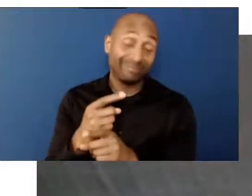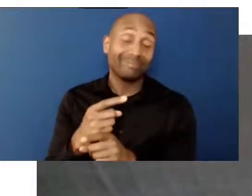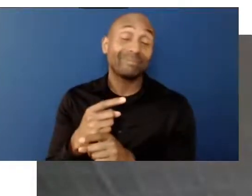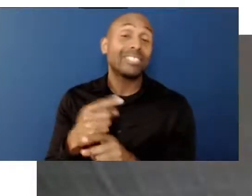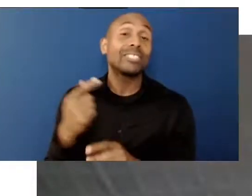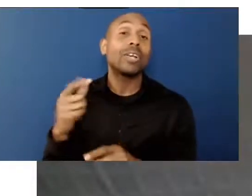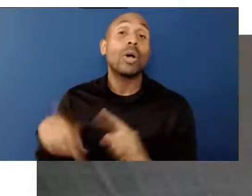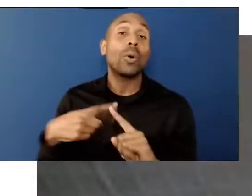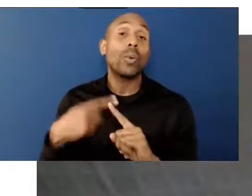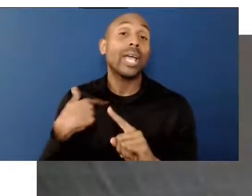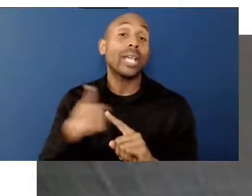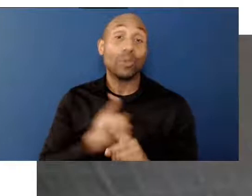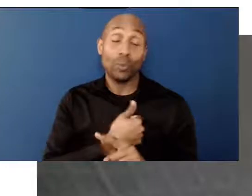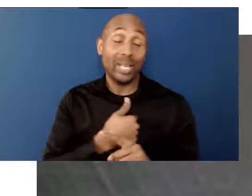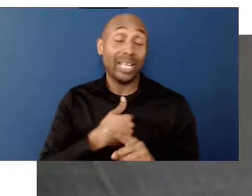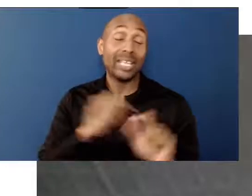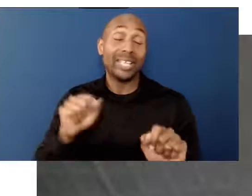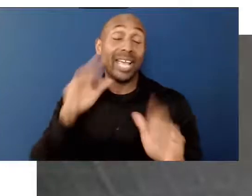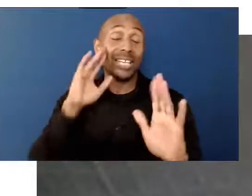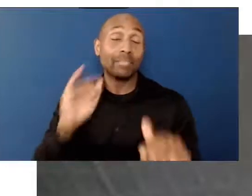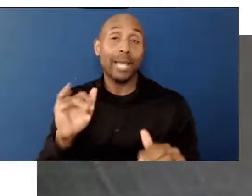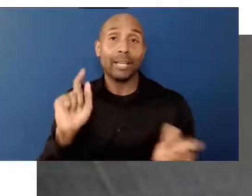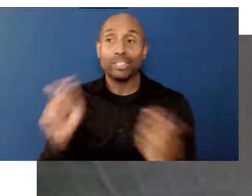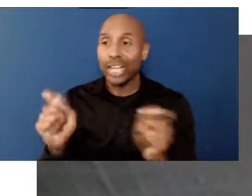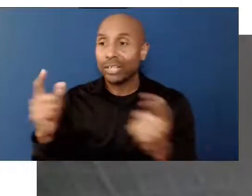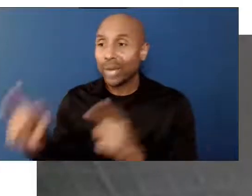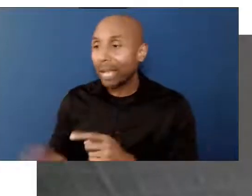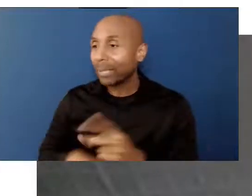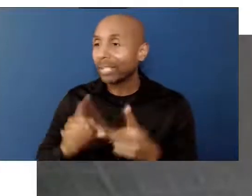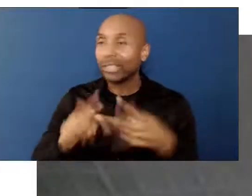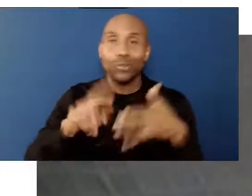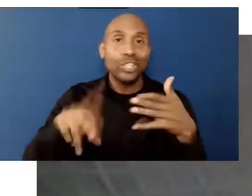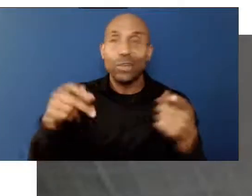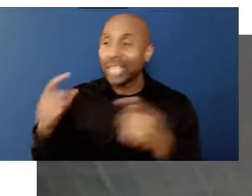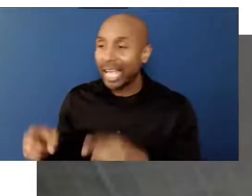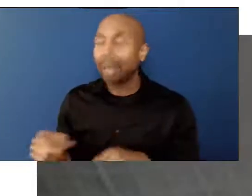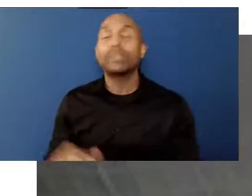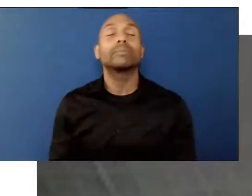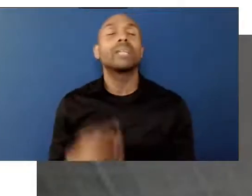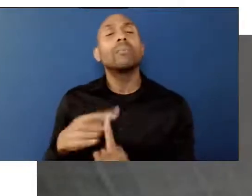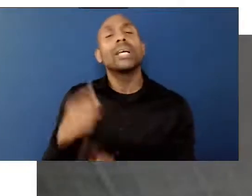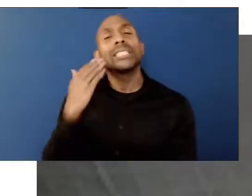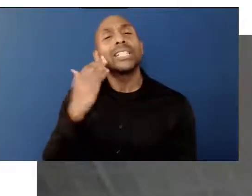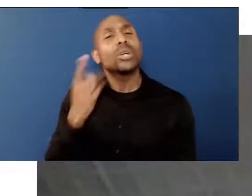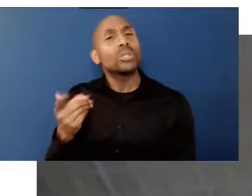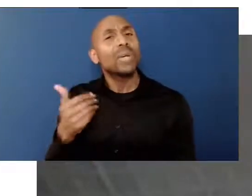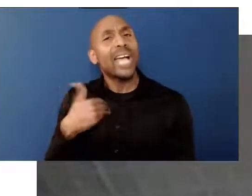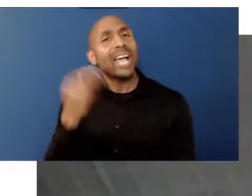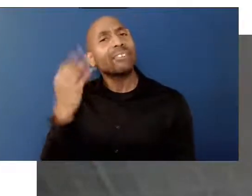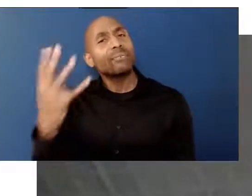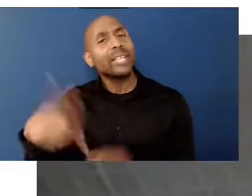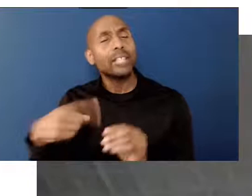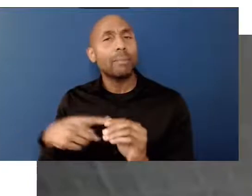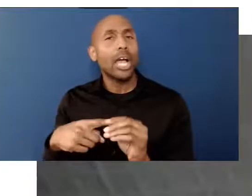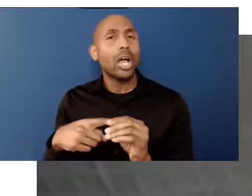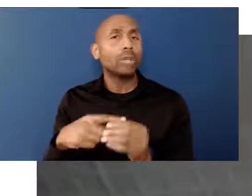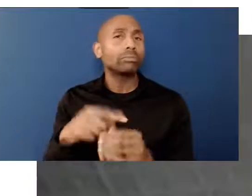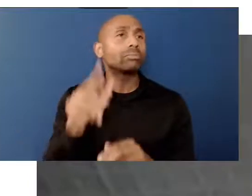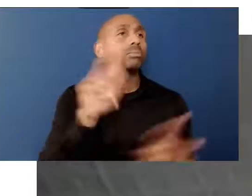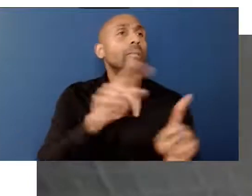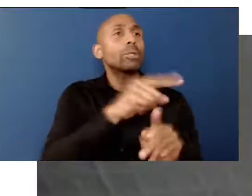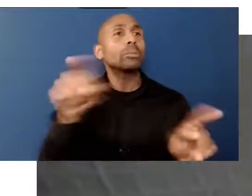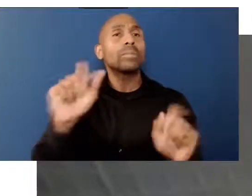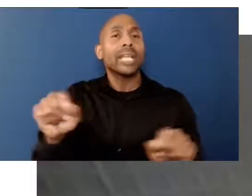and results? And I also know that, you can give some insight on what is available for people. You and I have chatted a